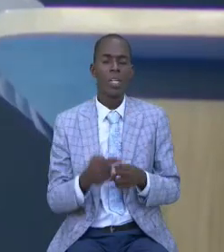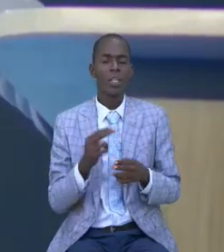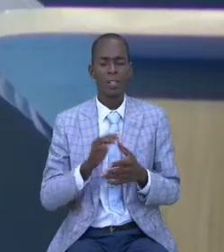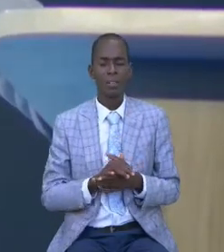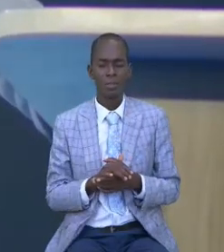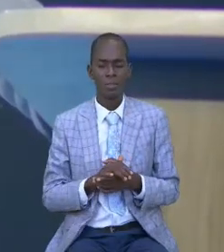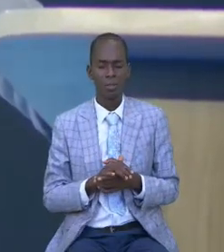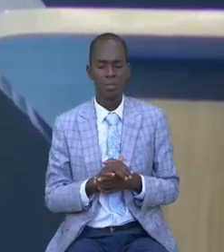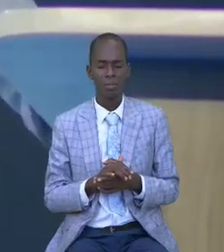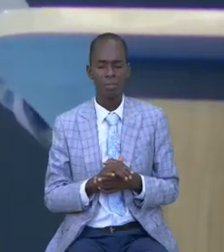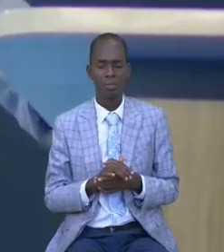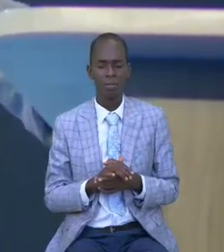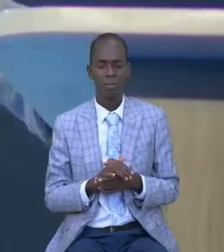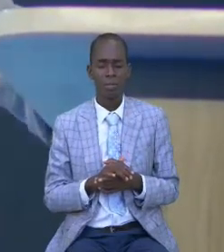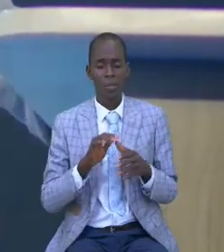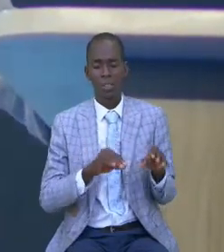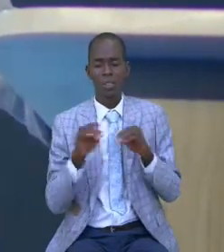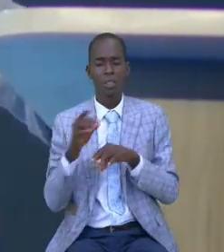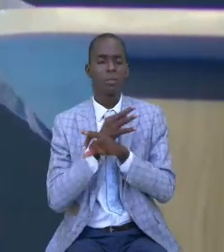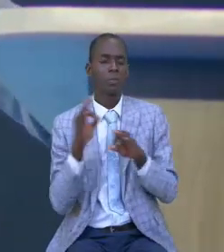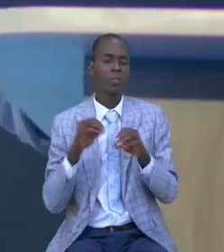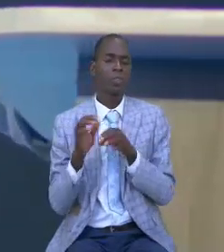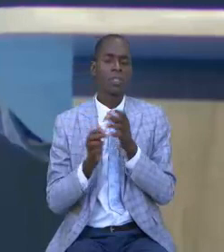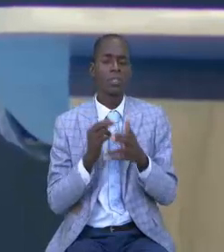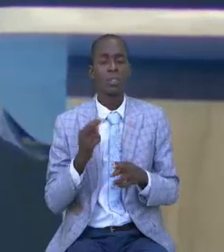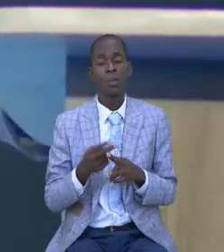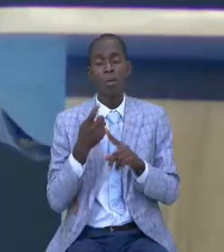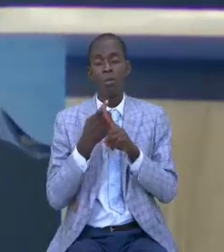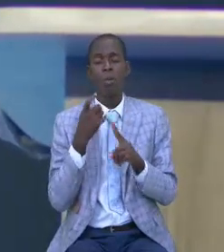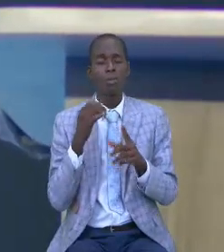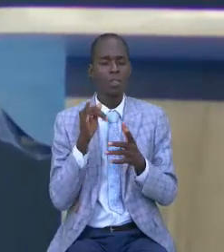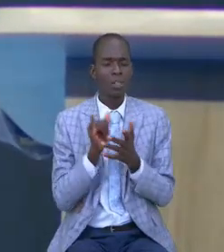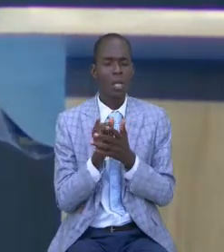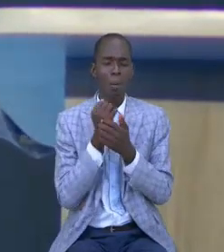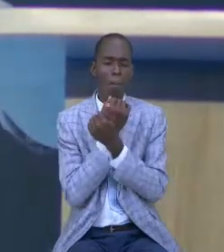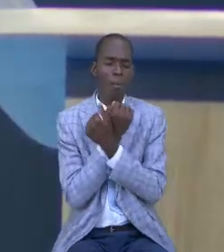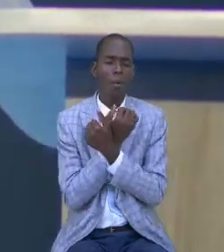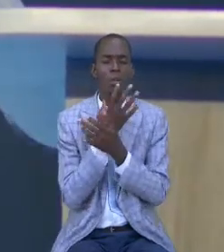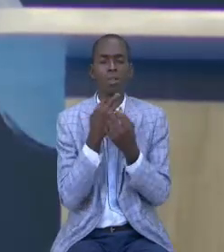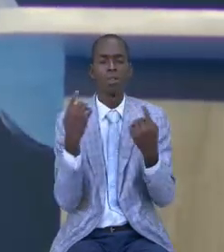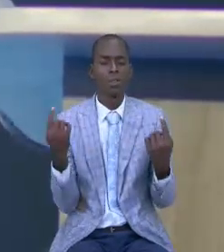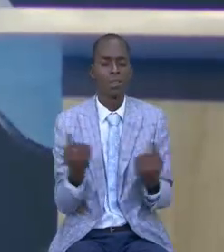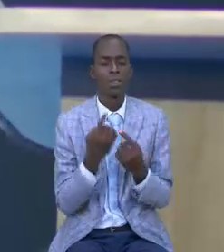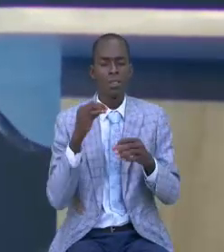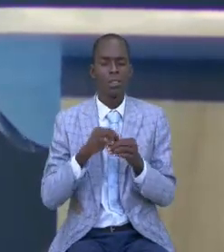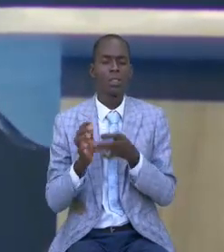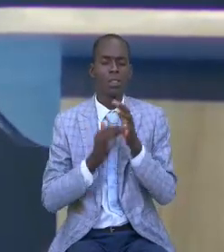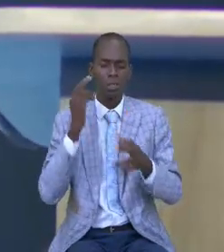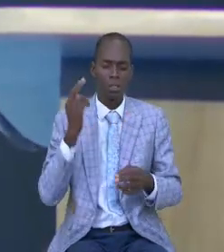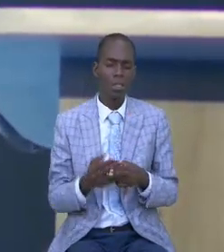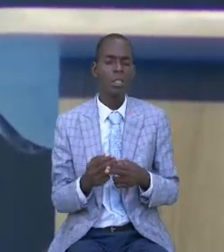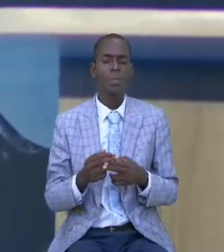name. Set them free from that bondage of sin in